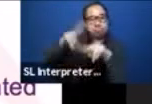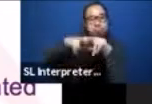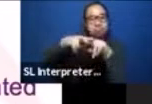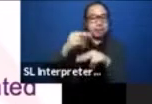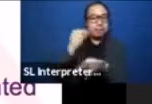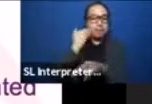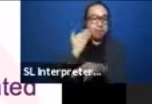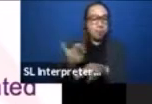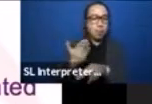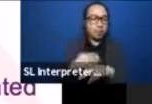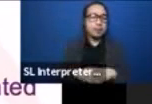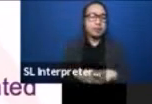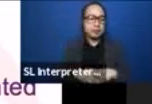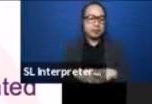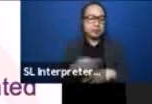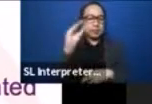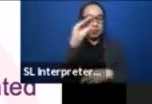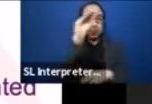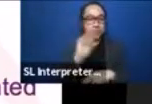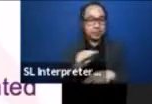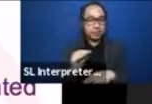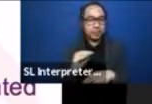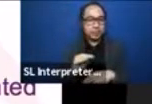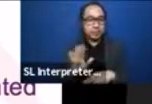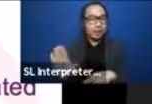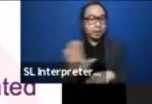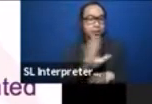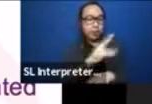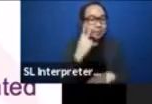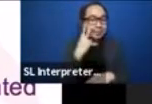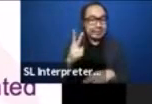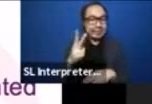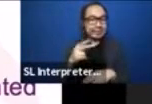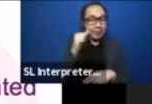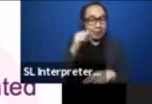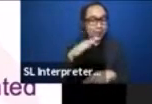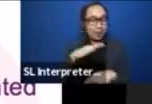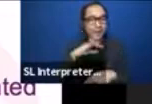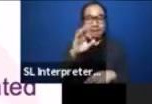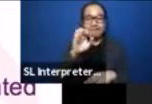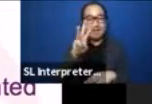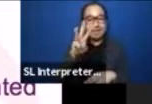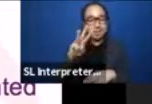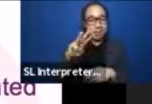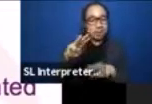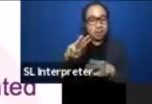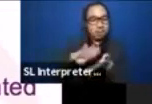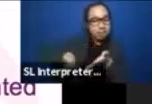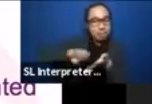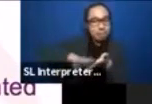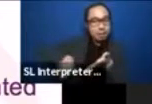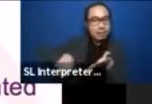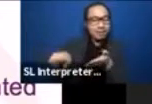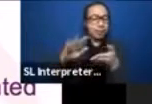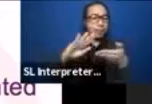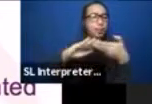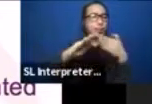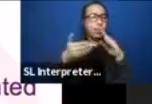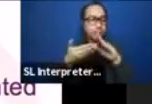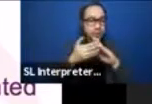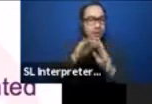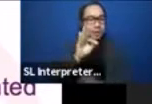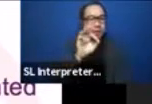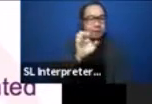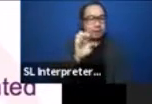Given the natures of their work and their marginalized and stigmatized position in societies, FEW